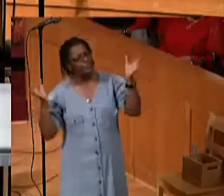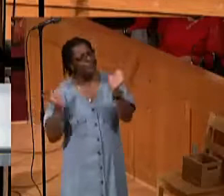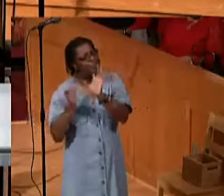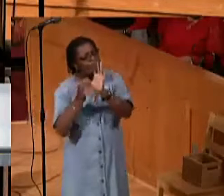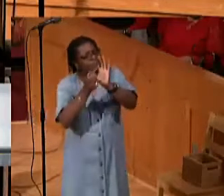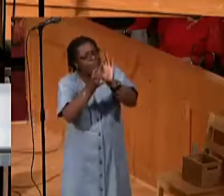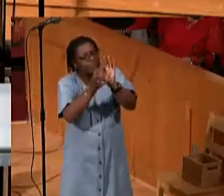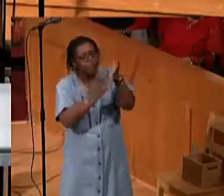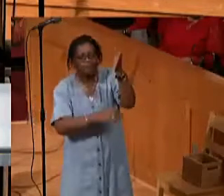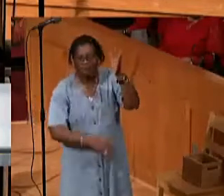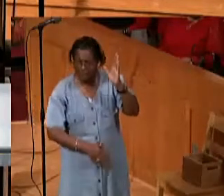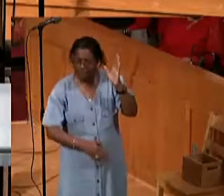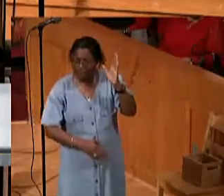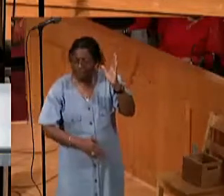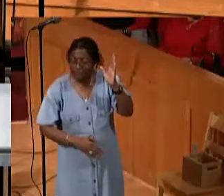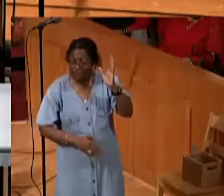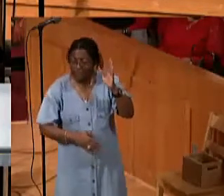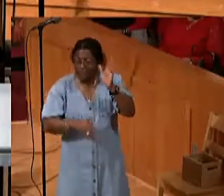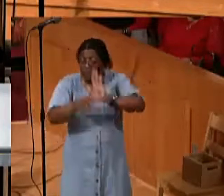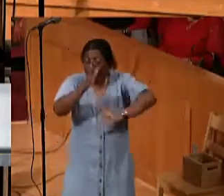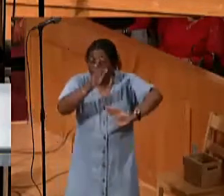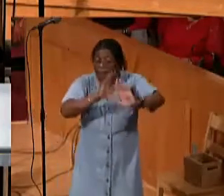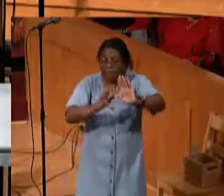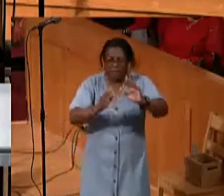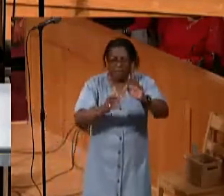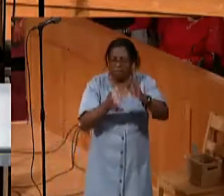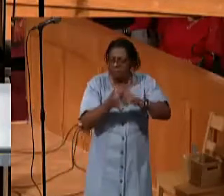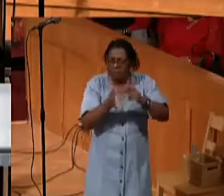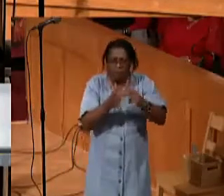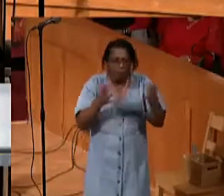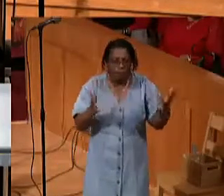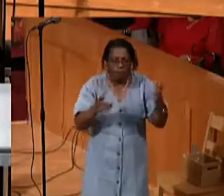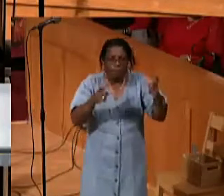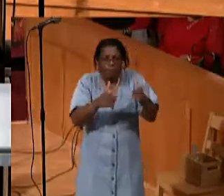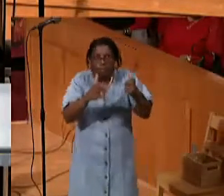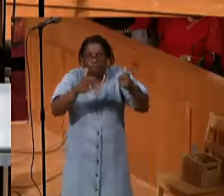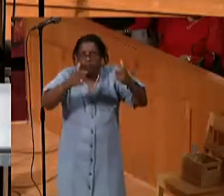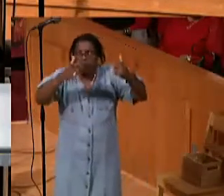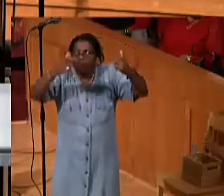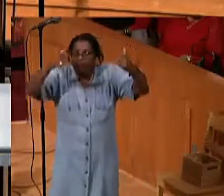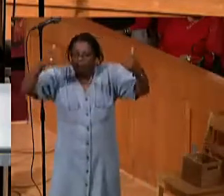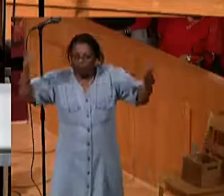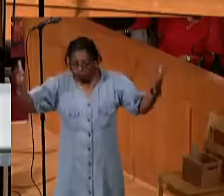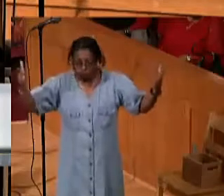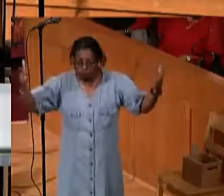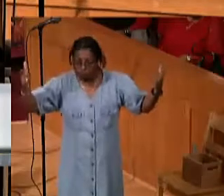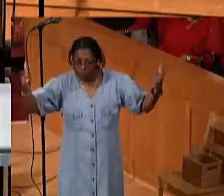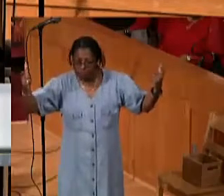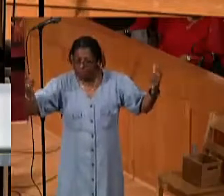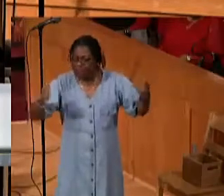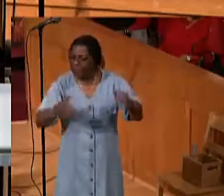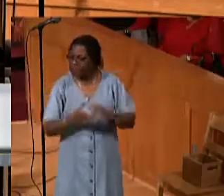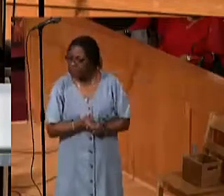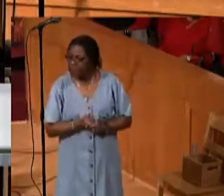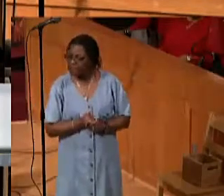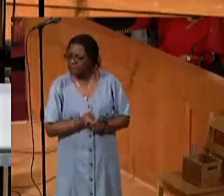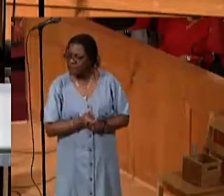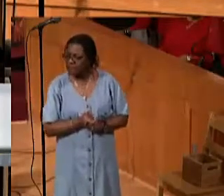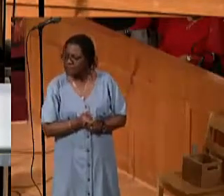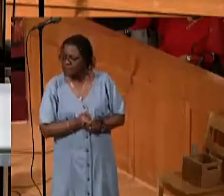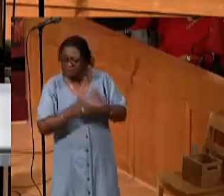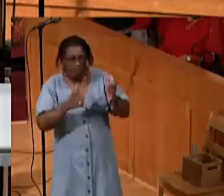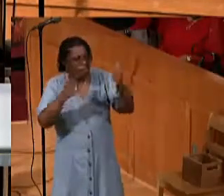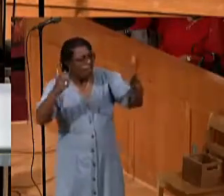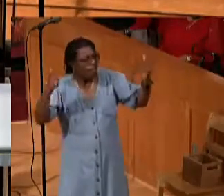word magnify means to enlarge. Let the church say enlarge. It means to enlarge. Well, what do we enlarge?